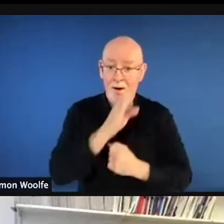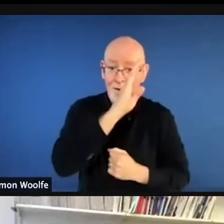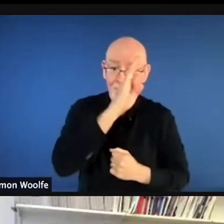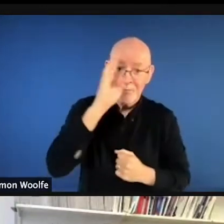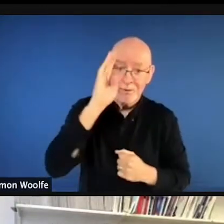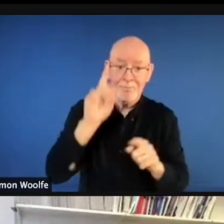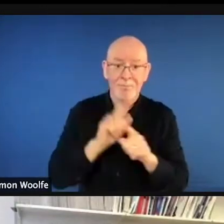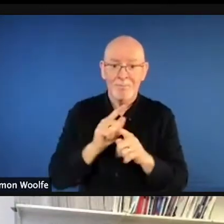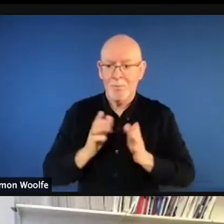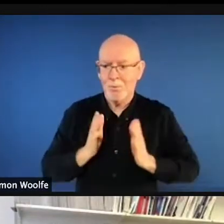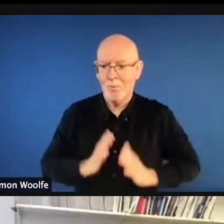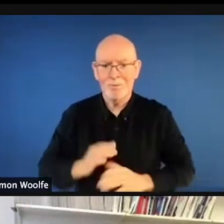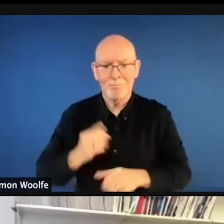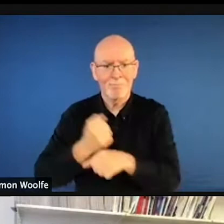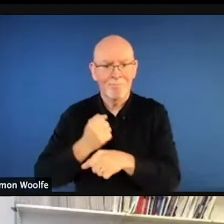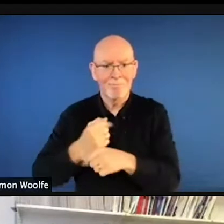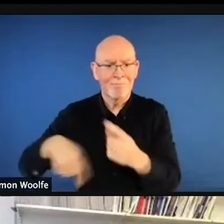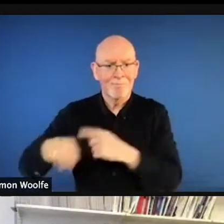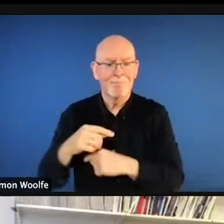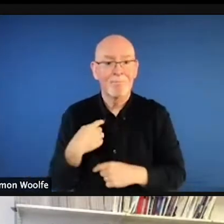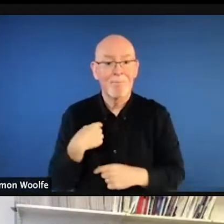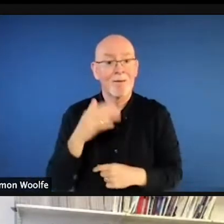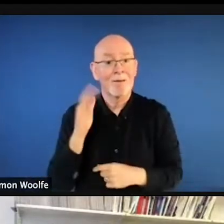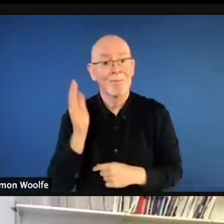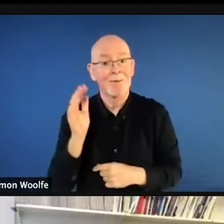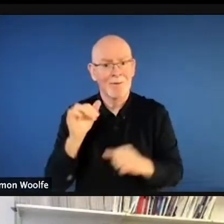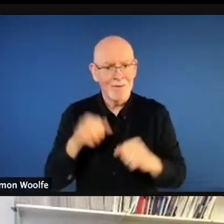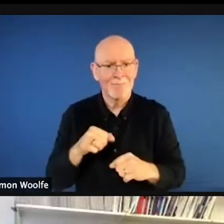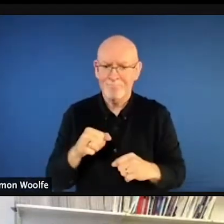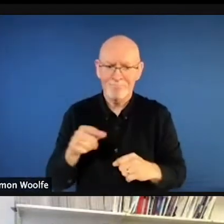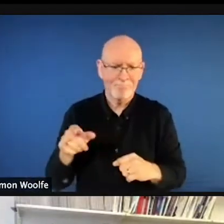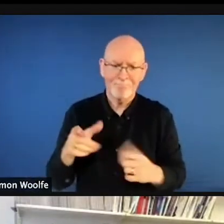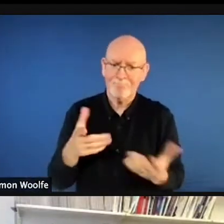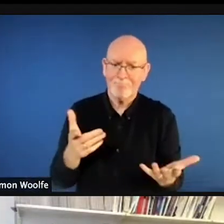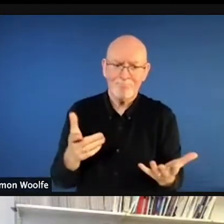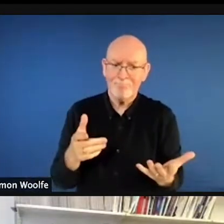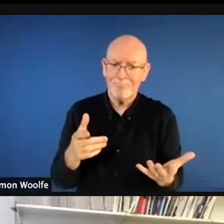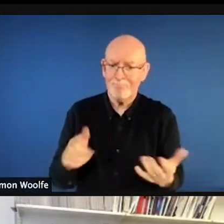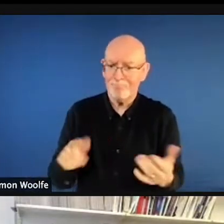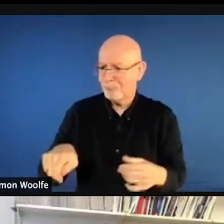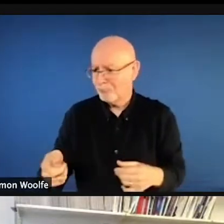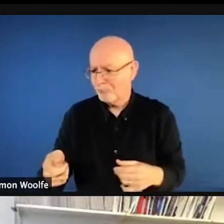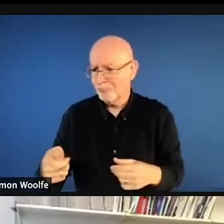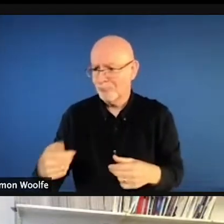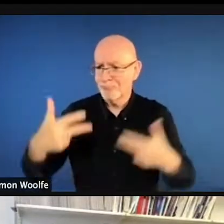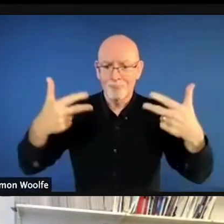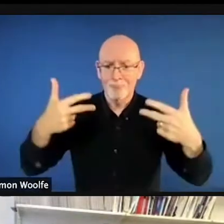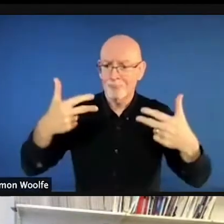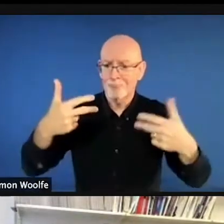Ryerson University and also IASFM Secretary. Welcome, Idil.